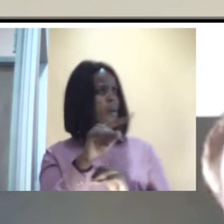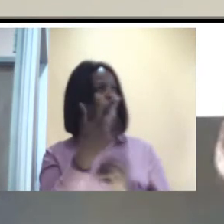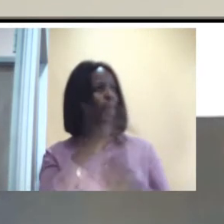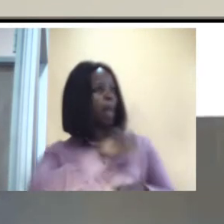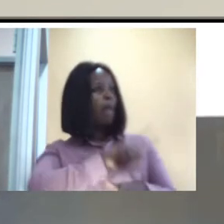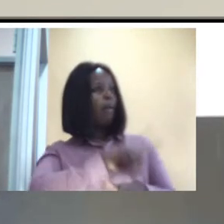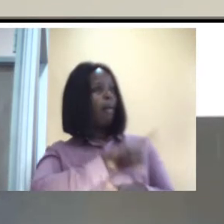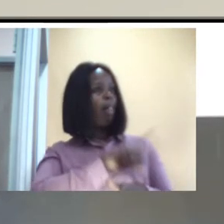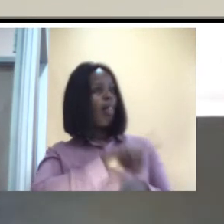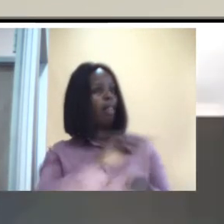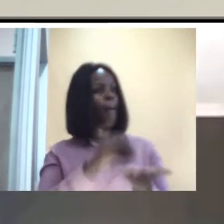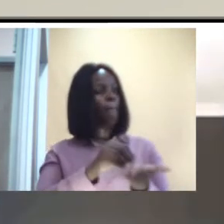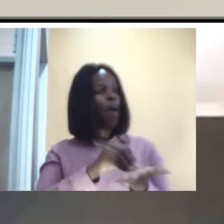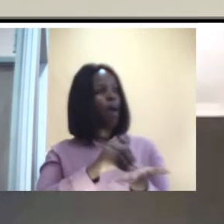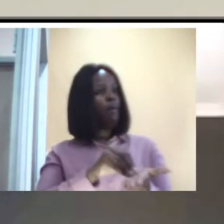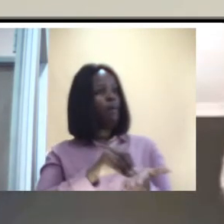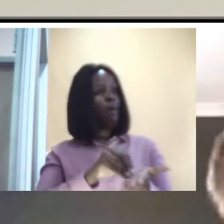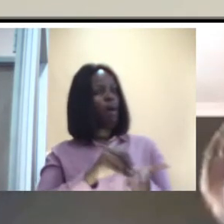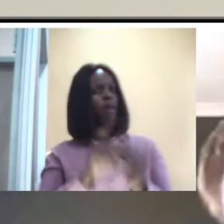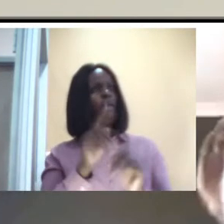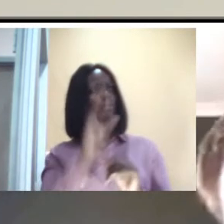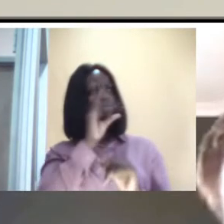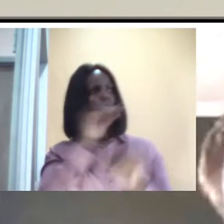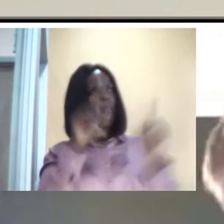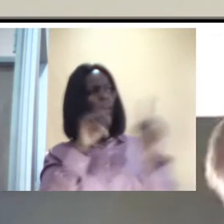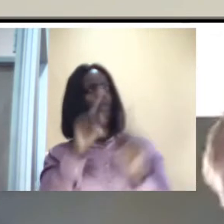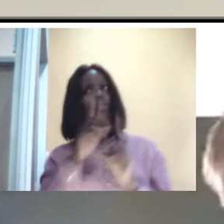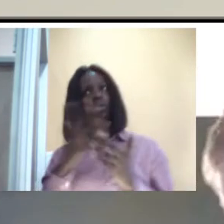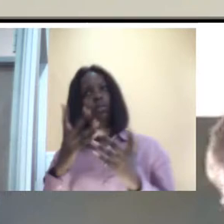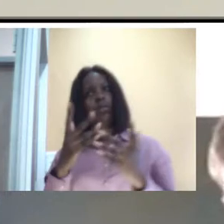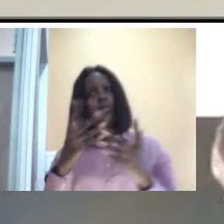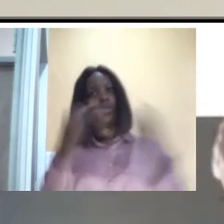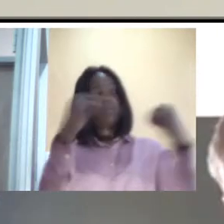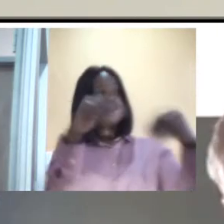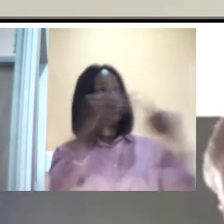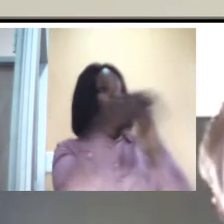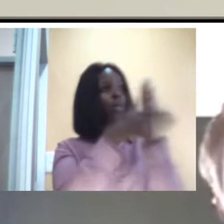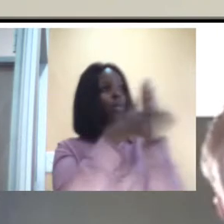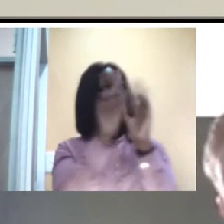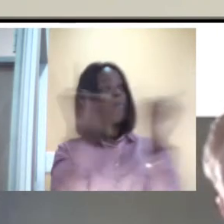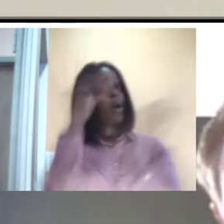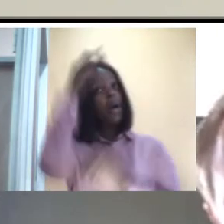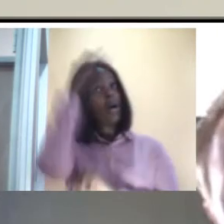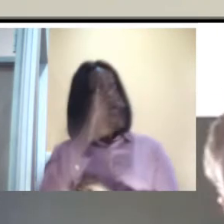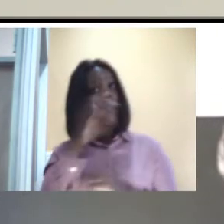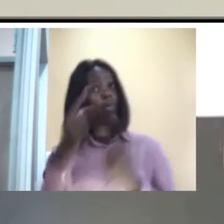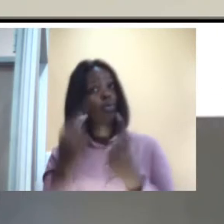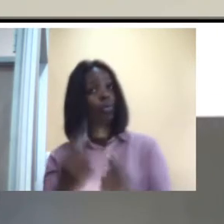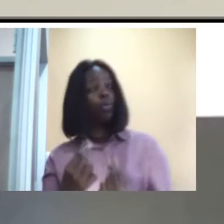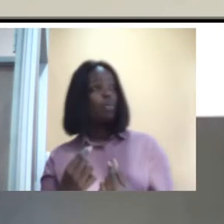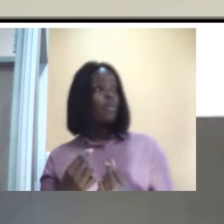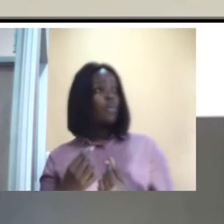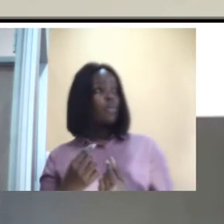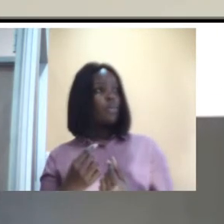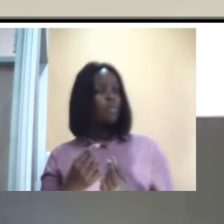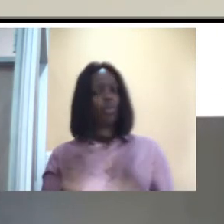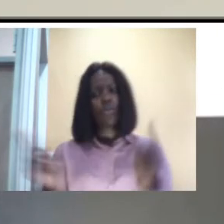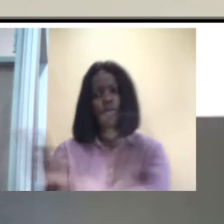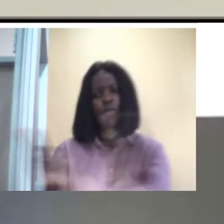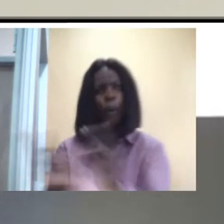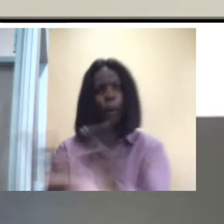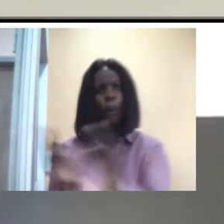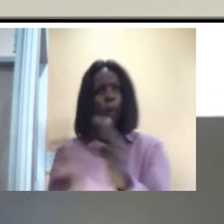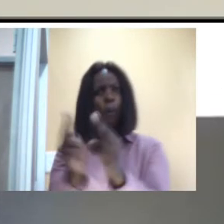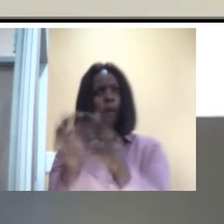So, you know, you complain about the commercial sector, but the government is really hampering the small-scale farmer